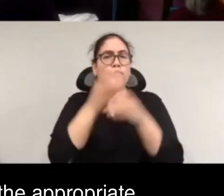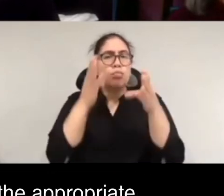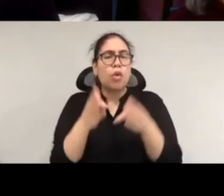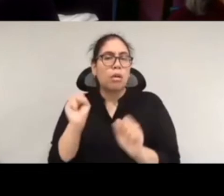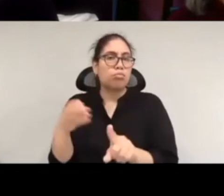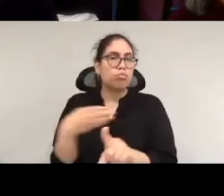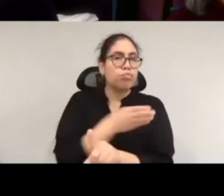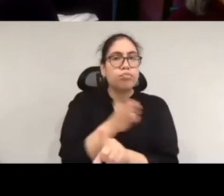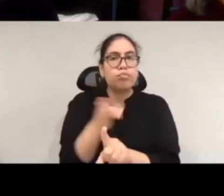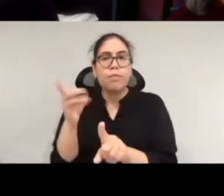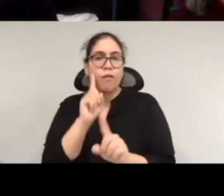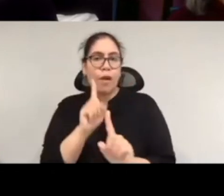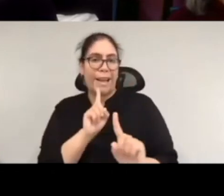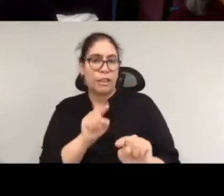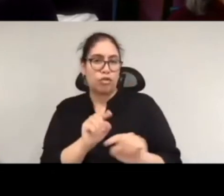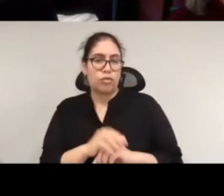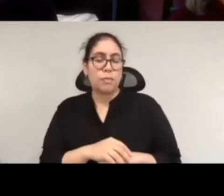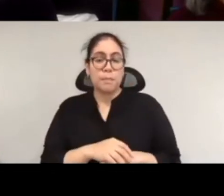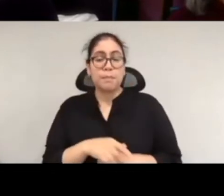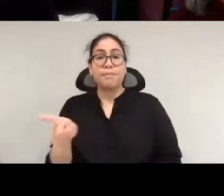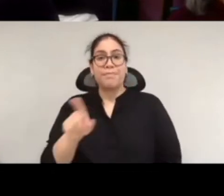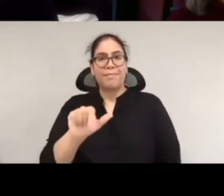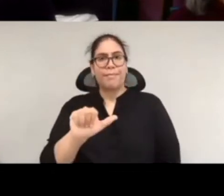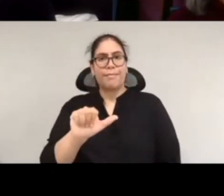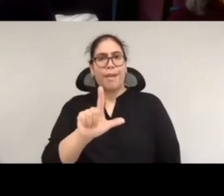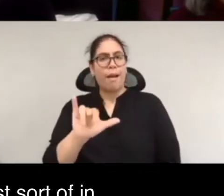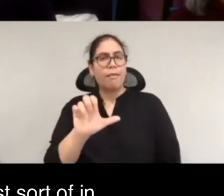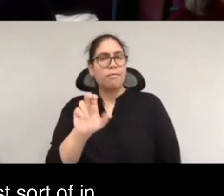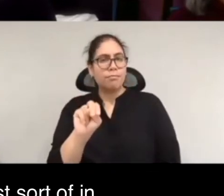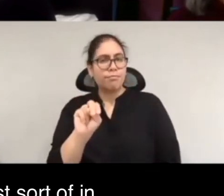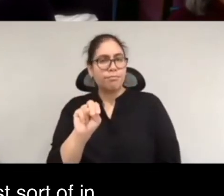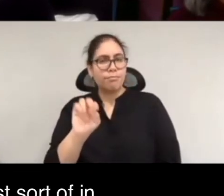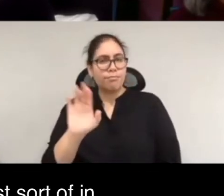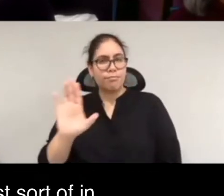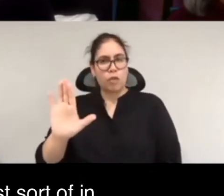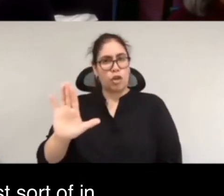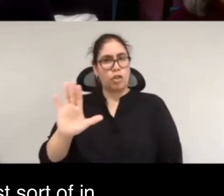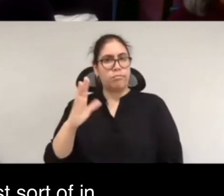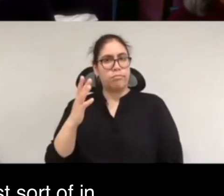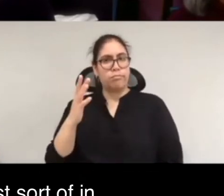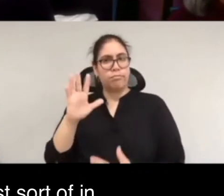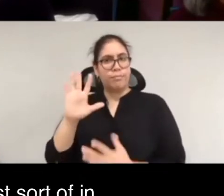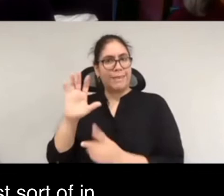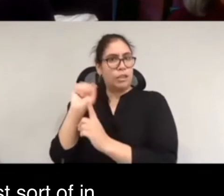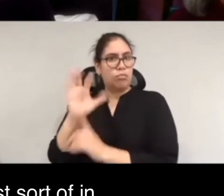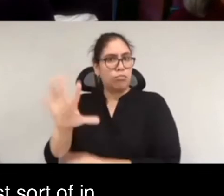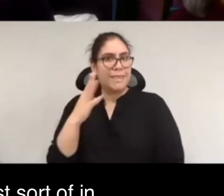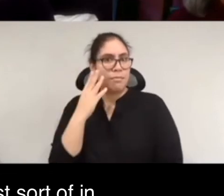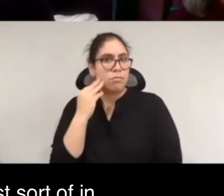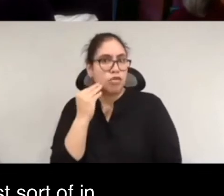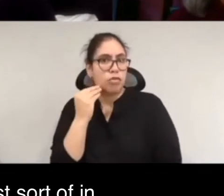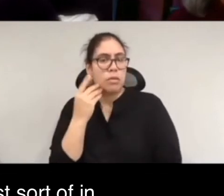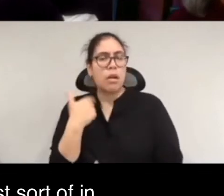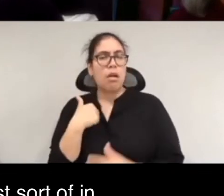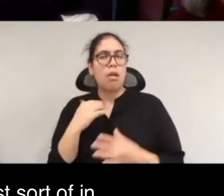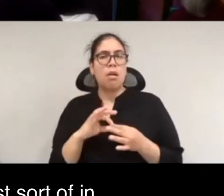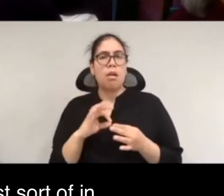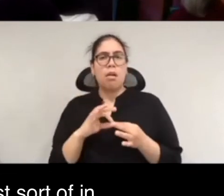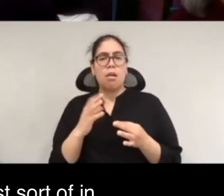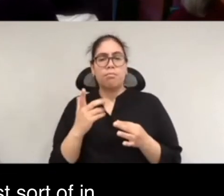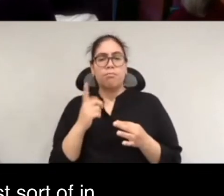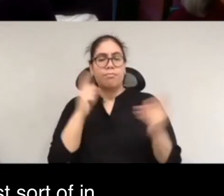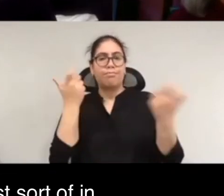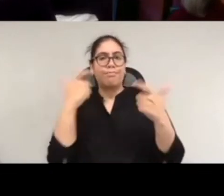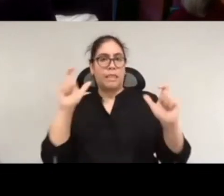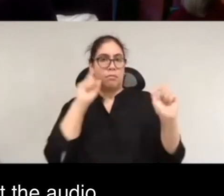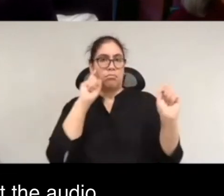them. But in Allison's case, and I want to talk about this just sort of in the bigger picture